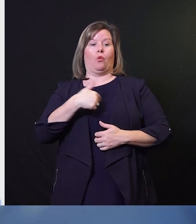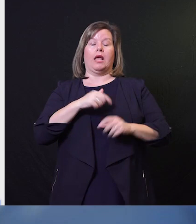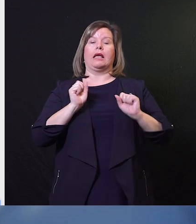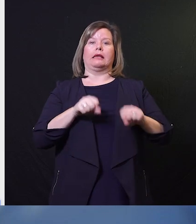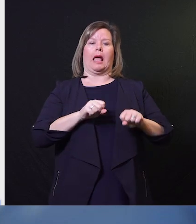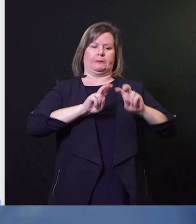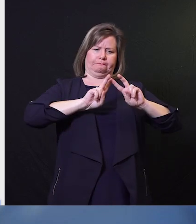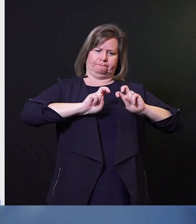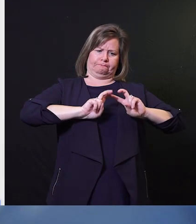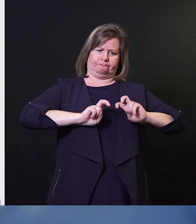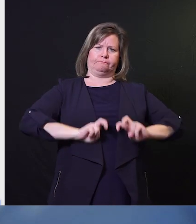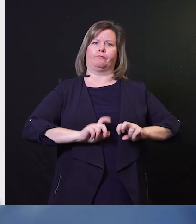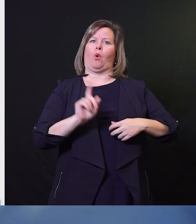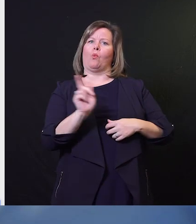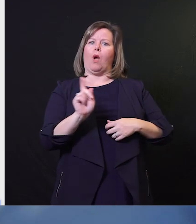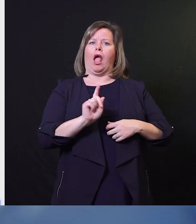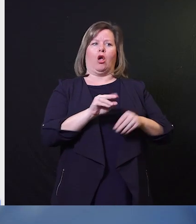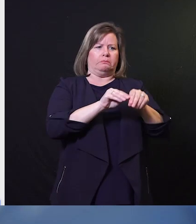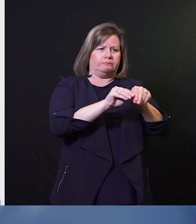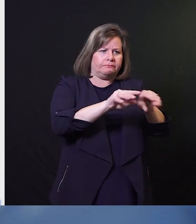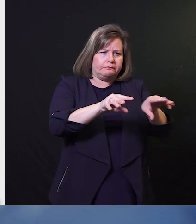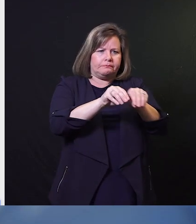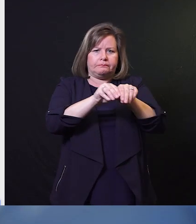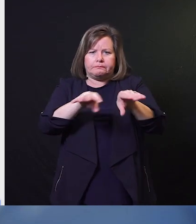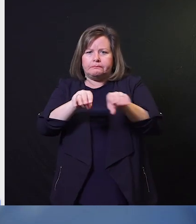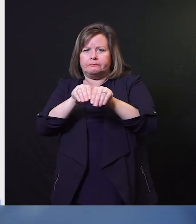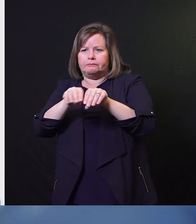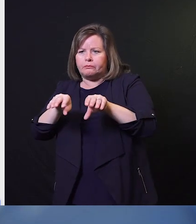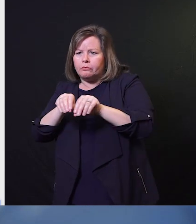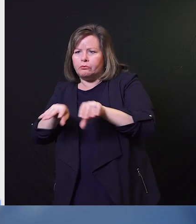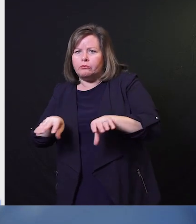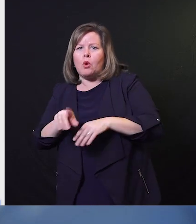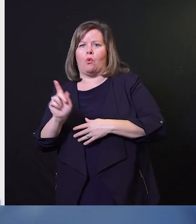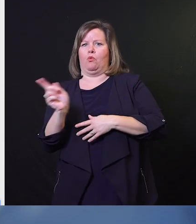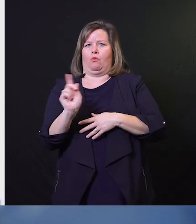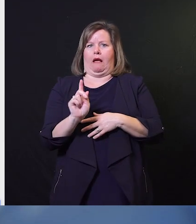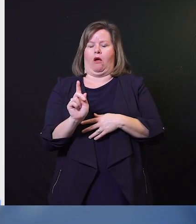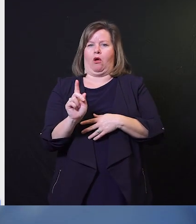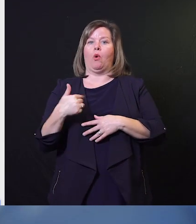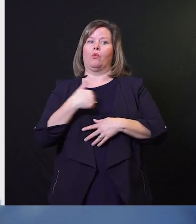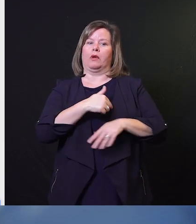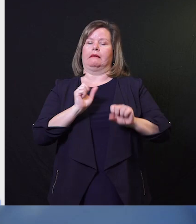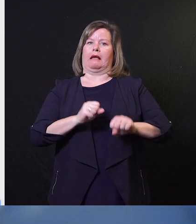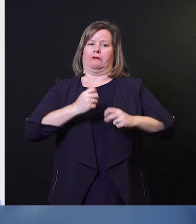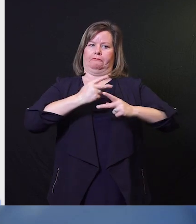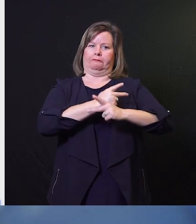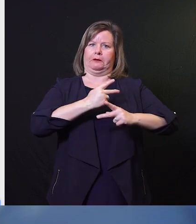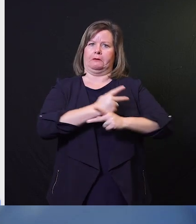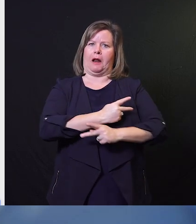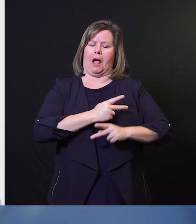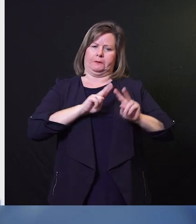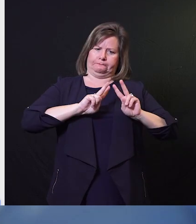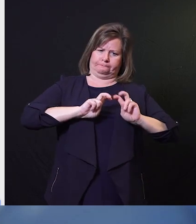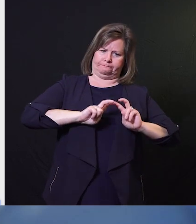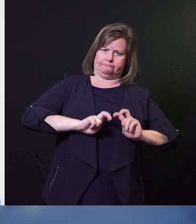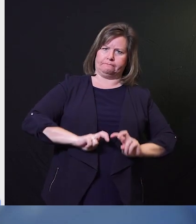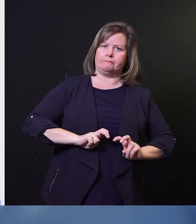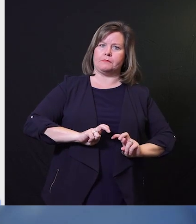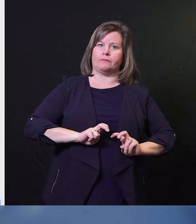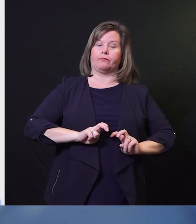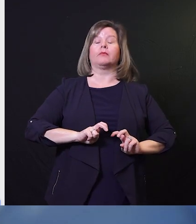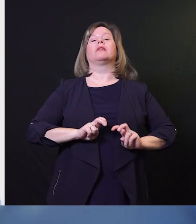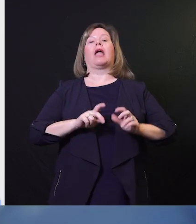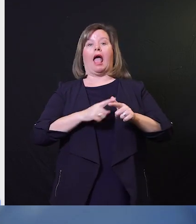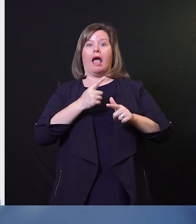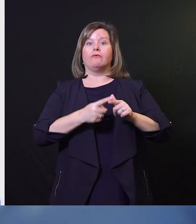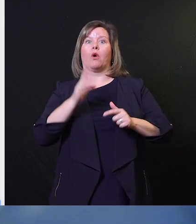county. We can also do what we can to identify small clusters of illness or individuals who are sick before